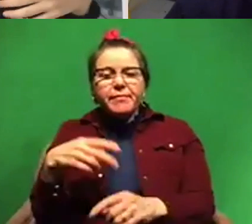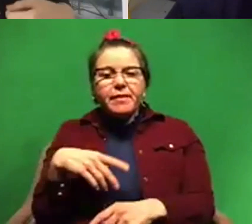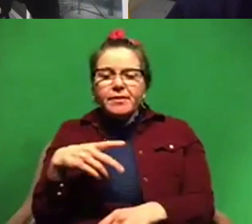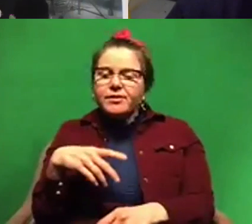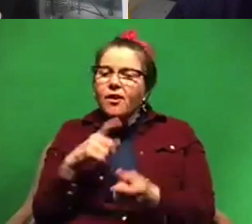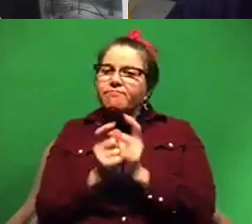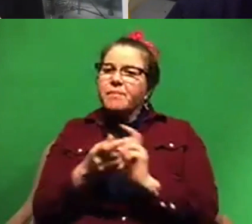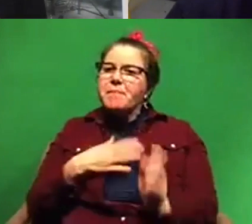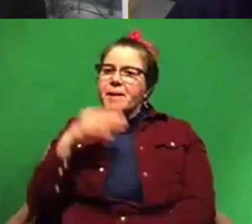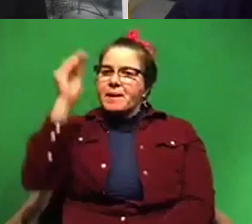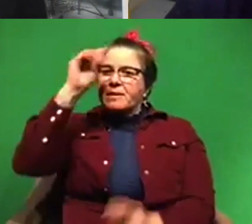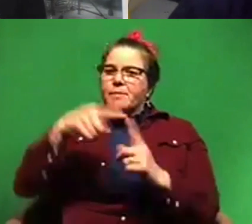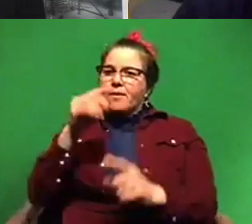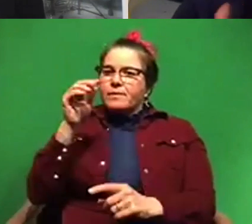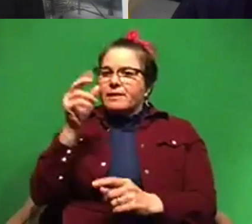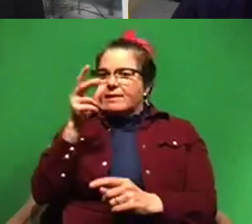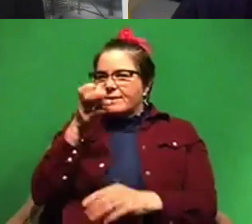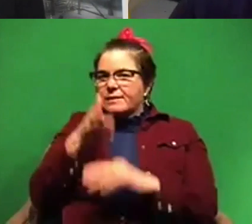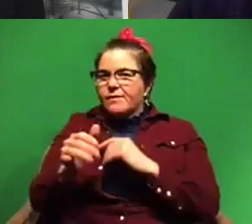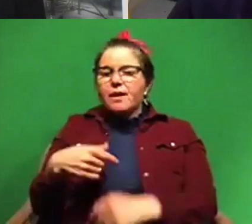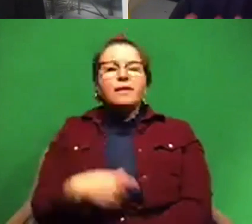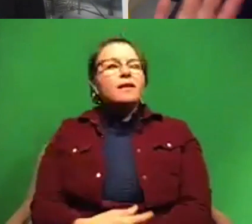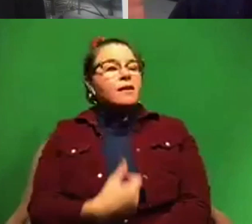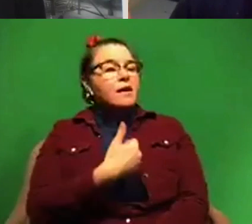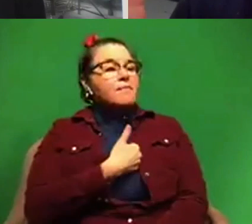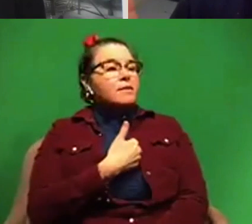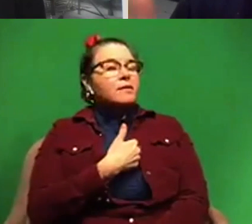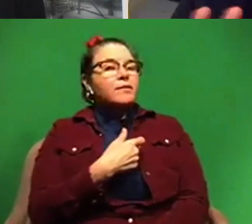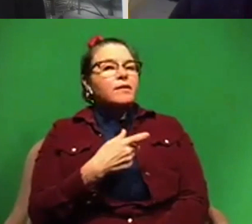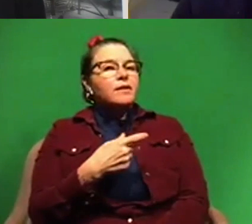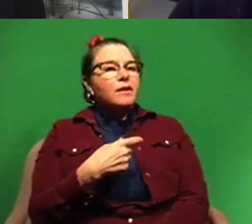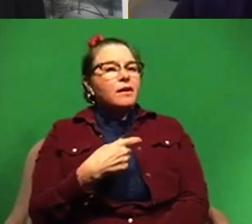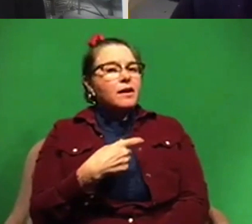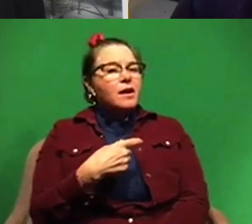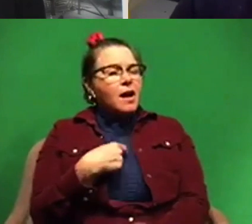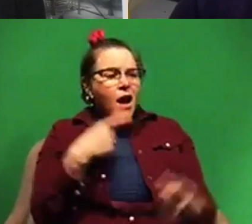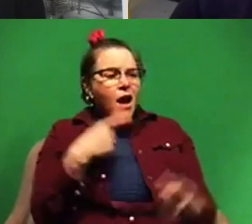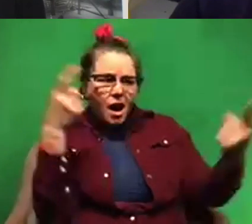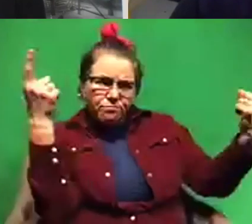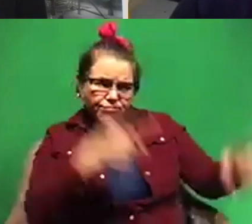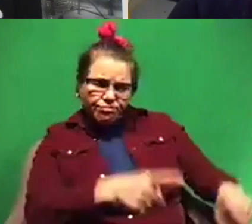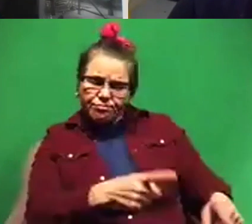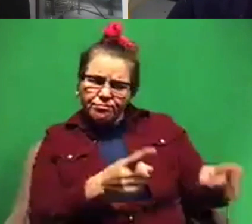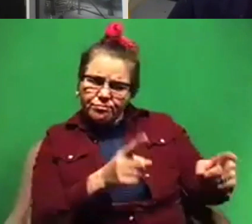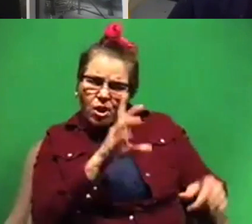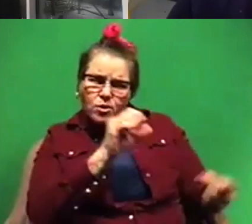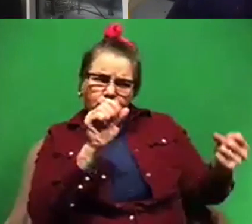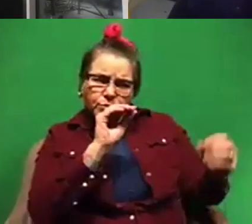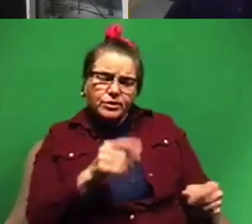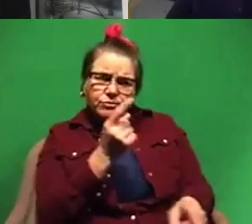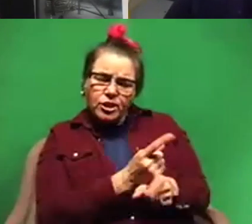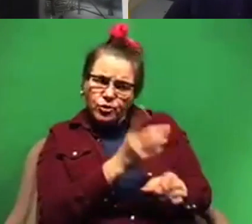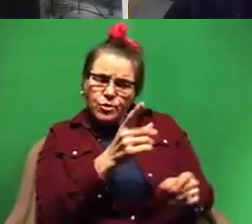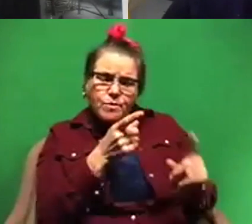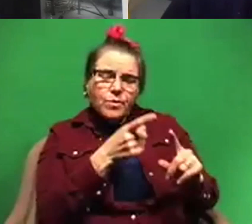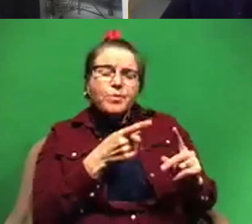insects after that. So I have only, I first of all, could not co-sign anything any more than this. This is such a good point. I only recently